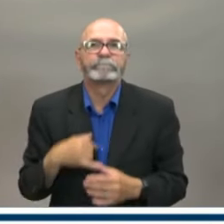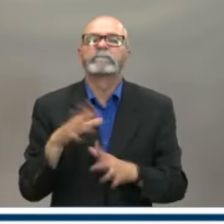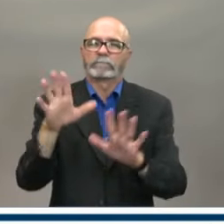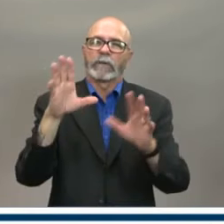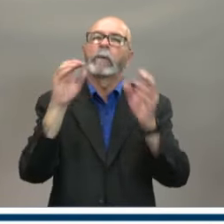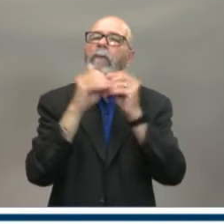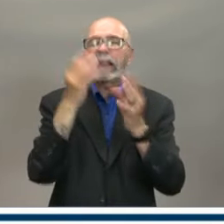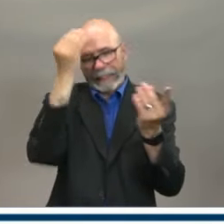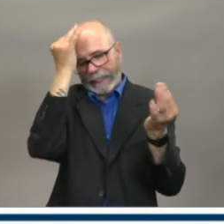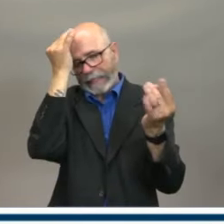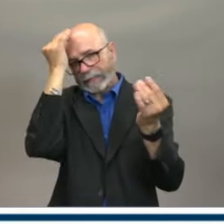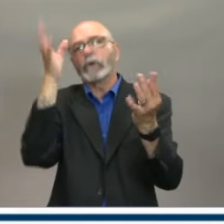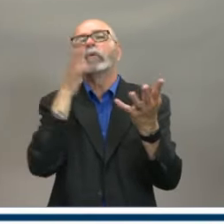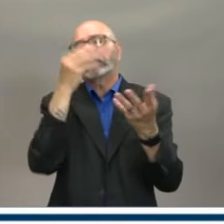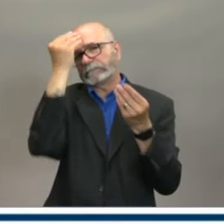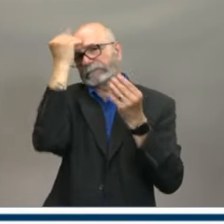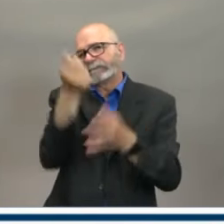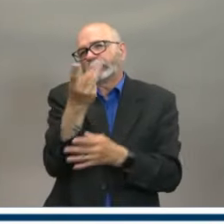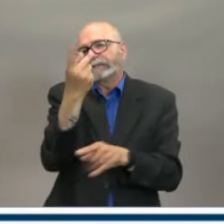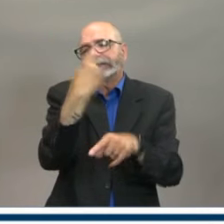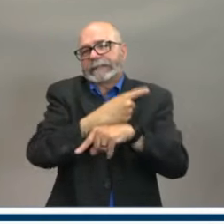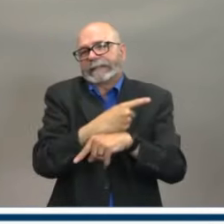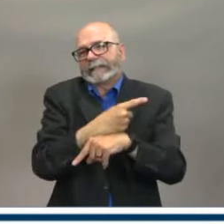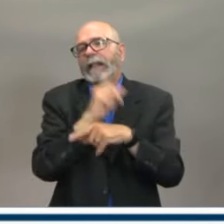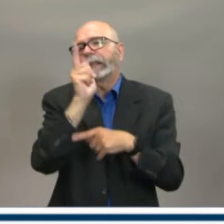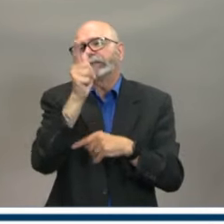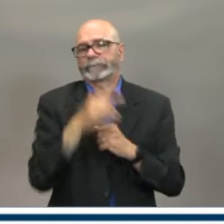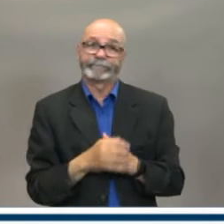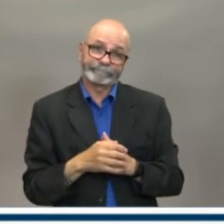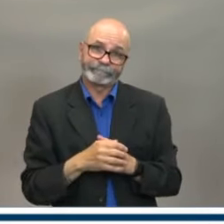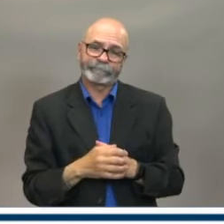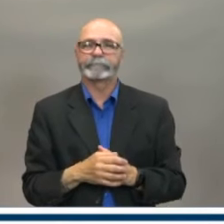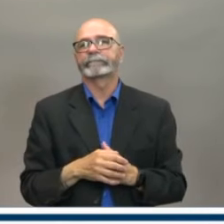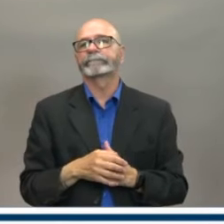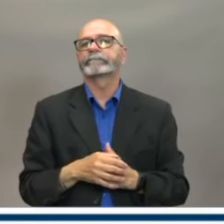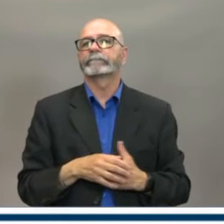next few days ahead. Stuart, do you have a follow-up?